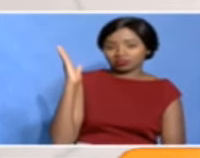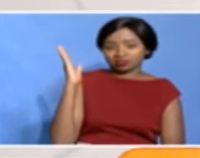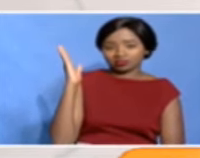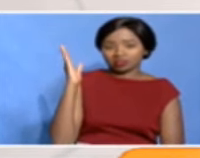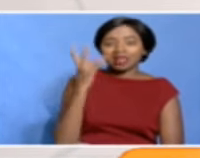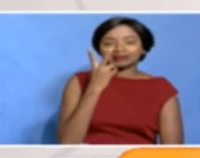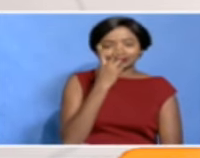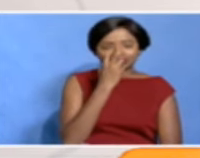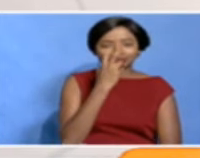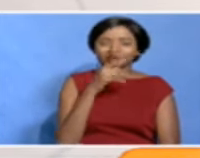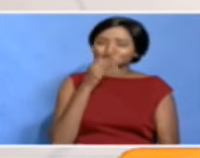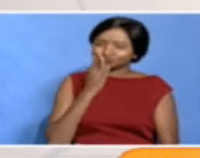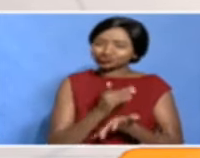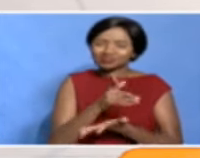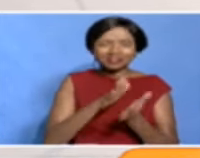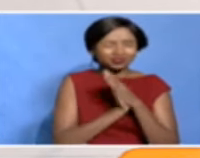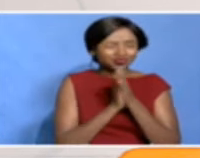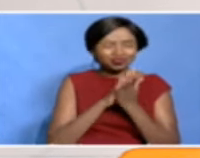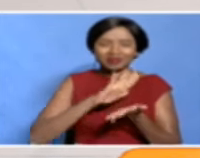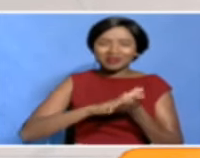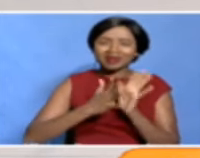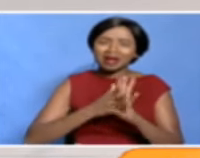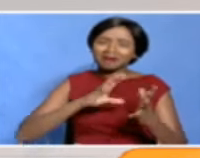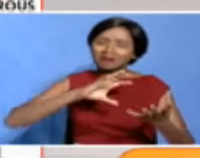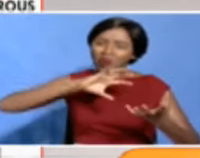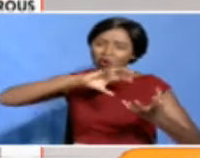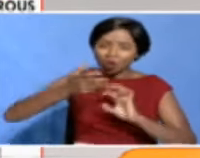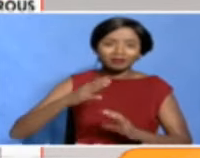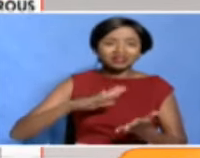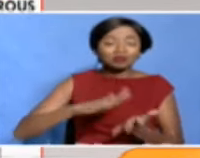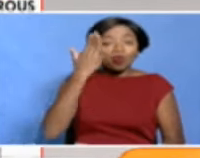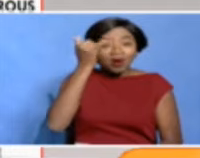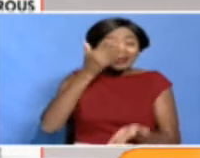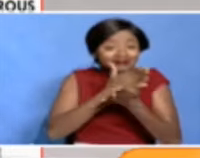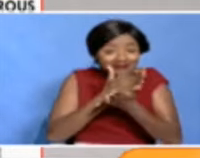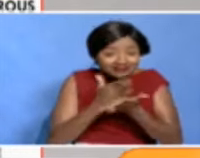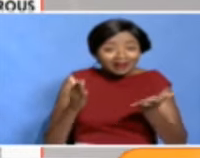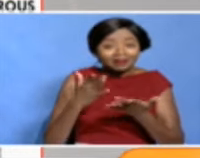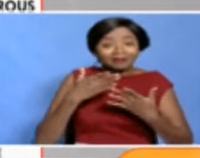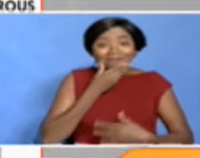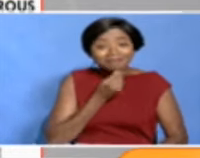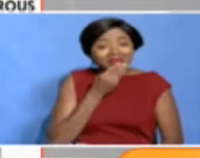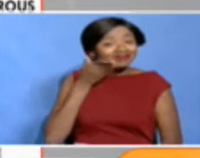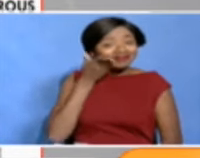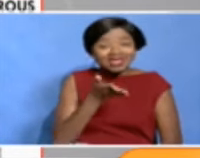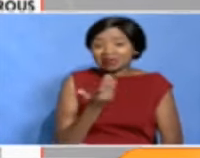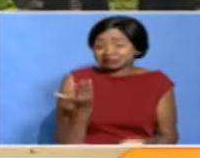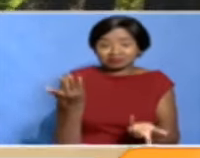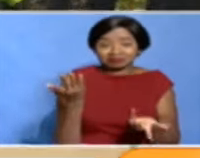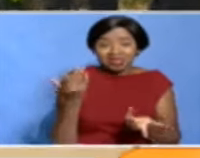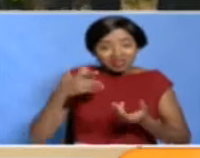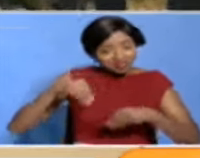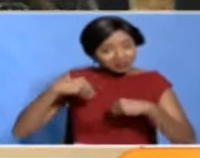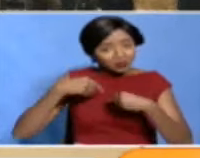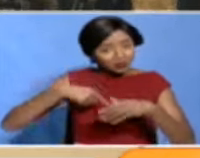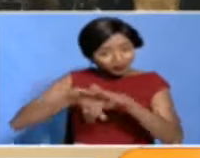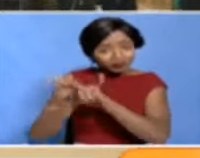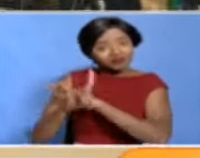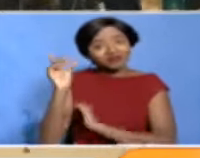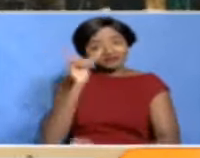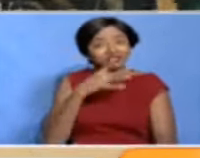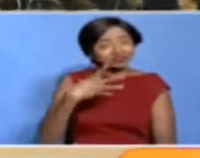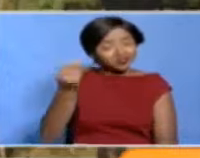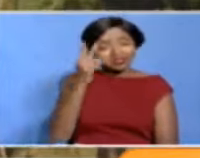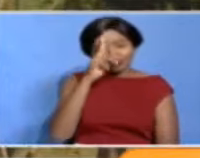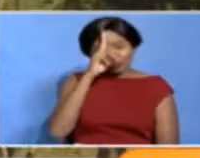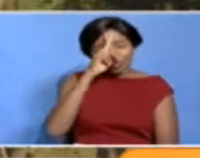more complex because residents here tell us that some of the men in the photographs have already surrendered to the police. At